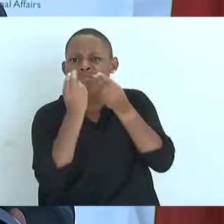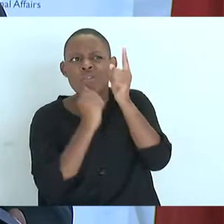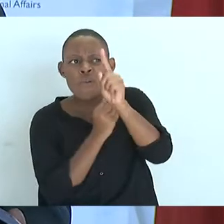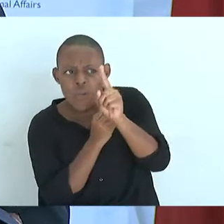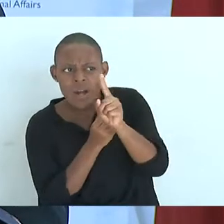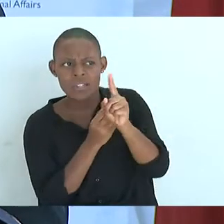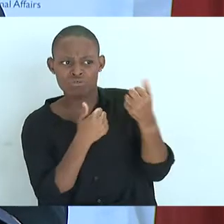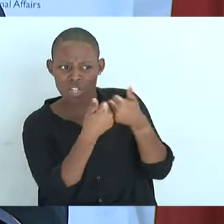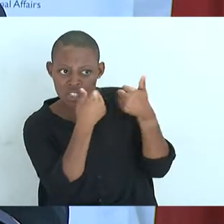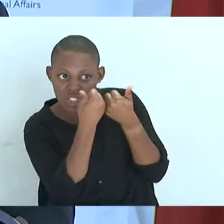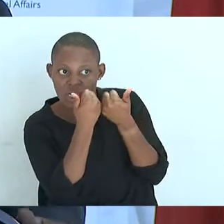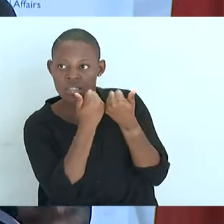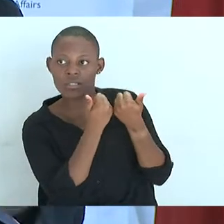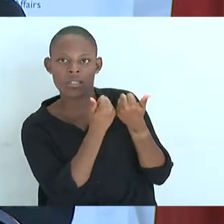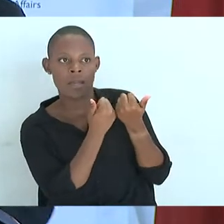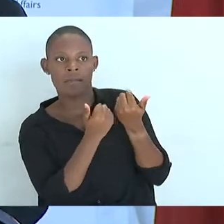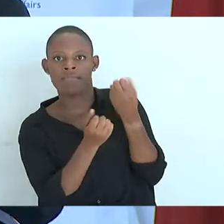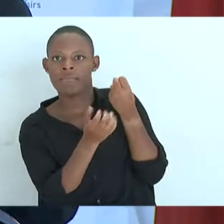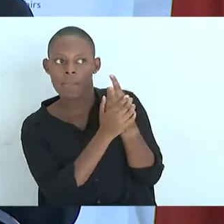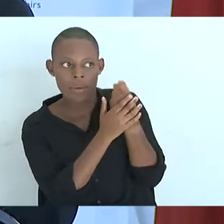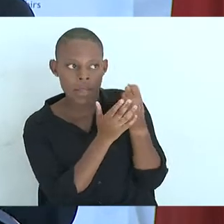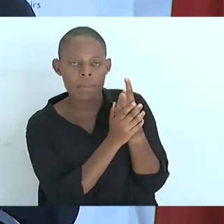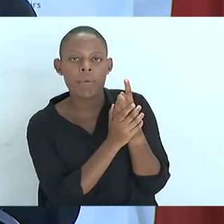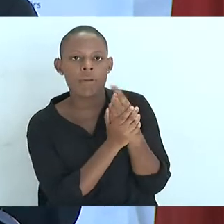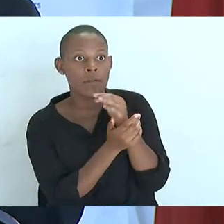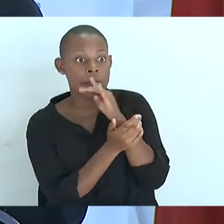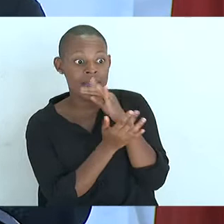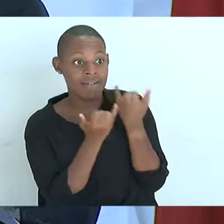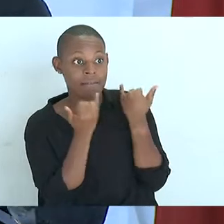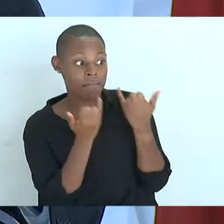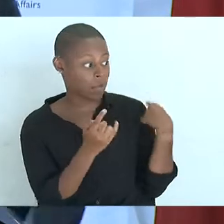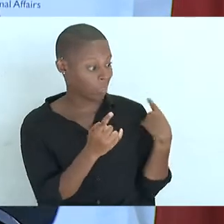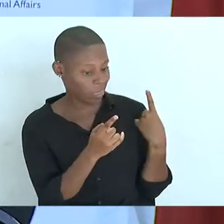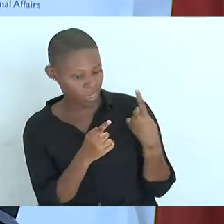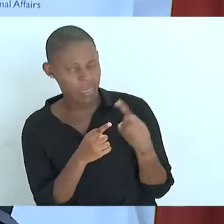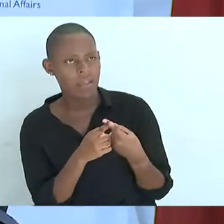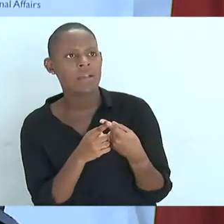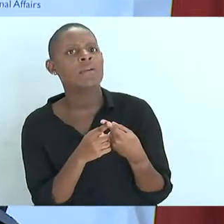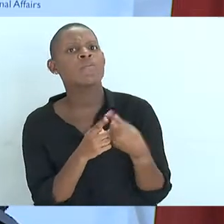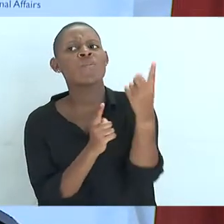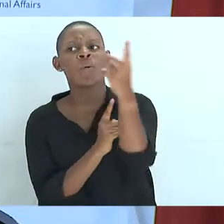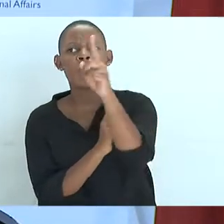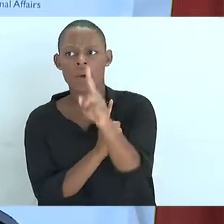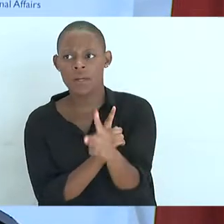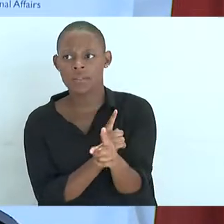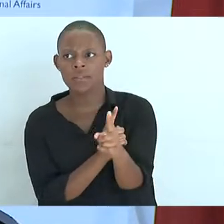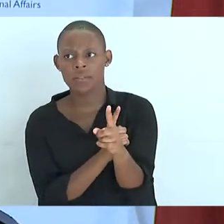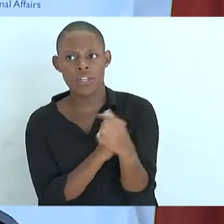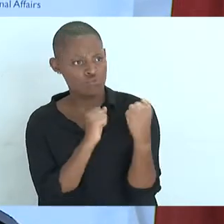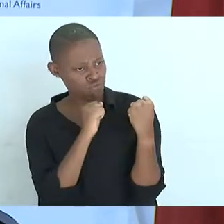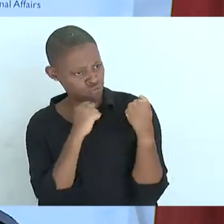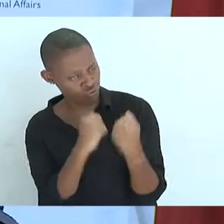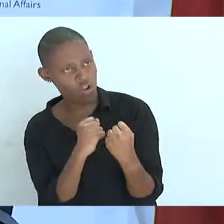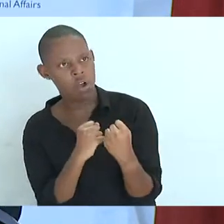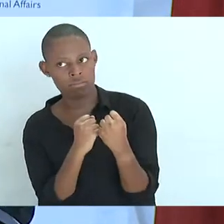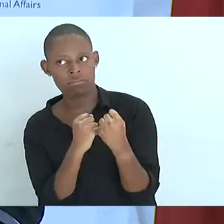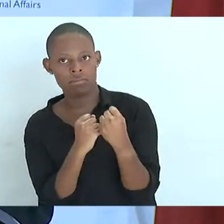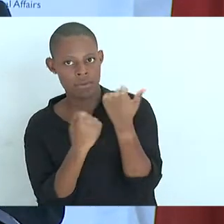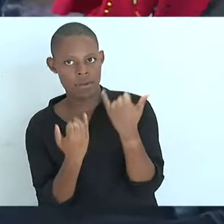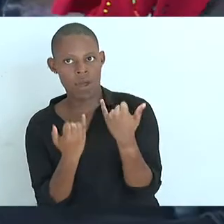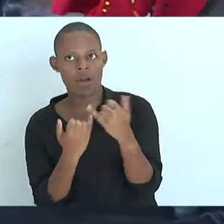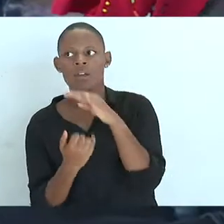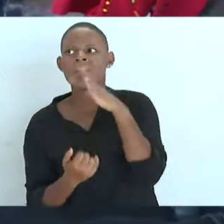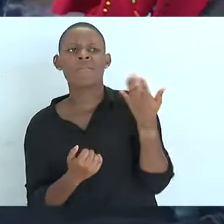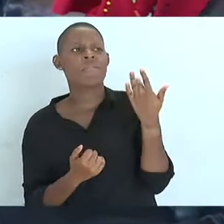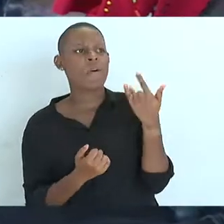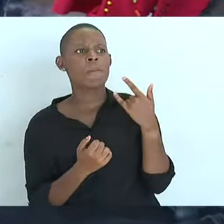strong things that has come out is our resilience. And the Premier and I, we've been meeting a lot of investors recently.